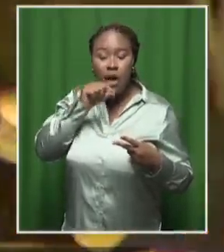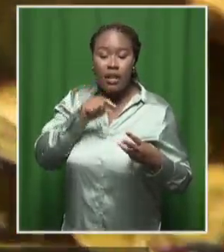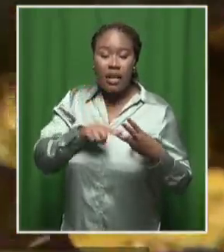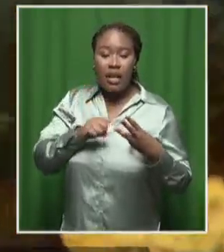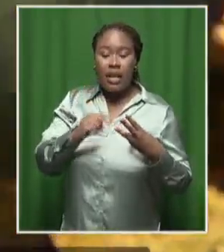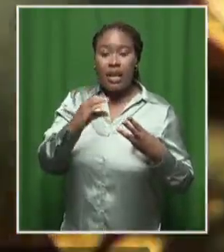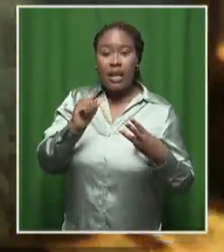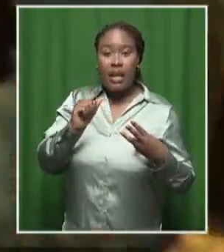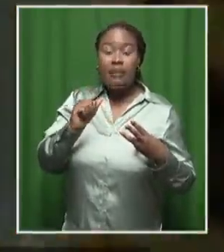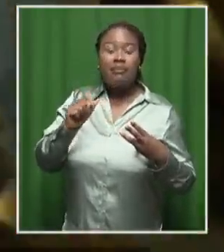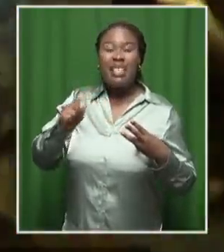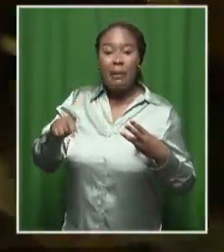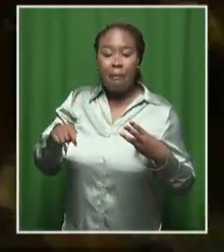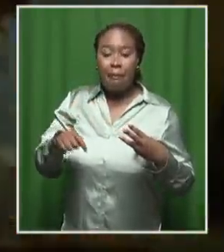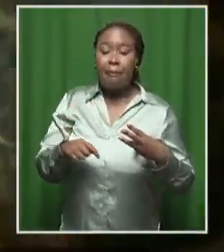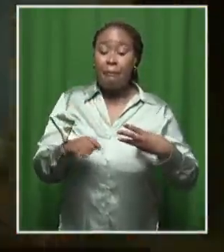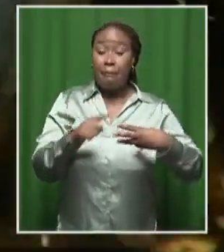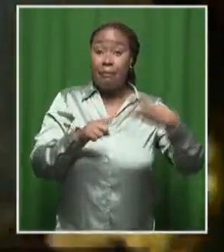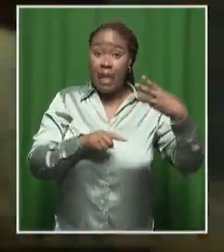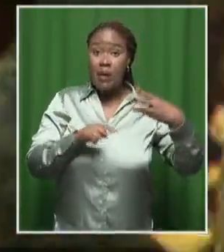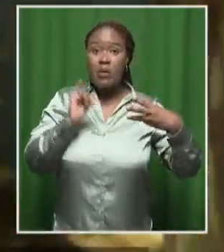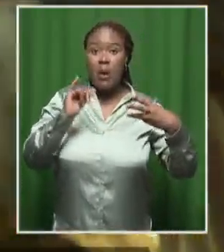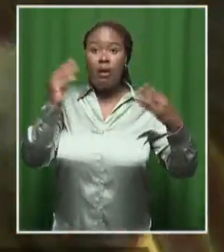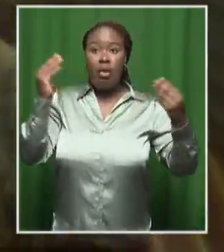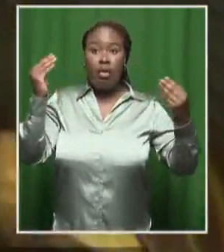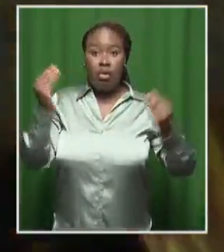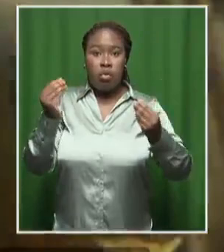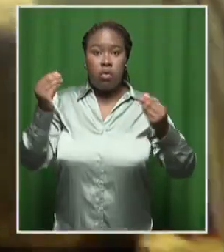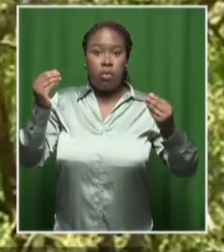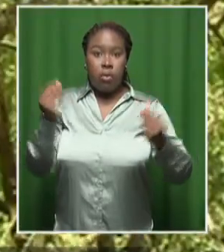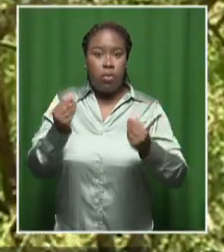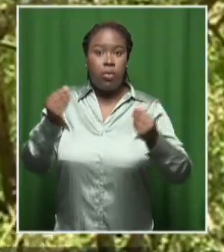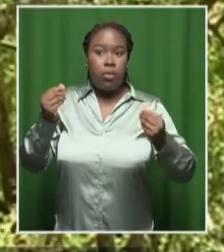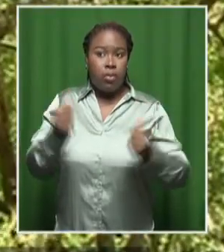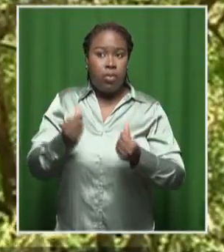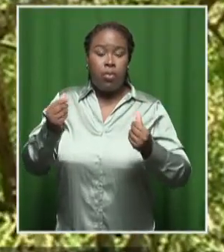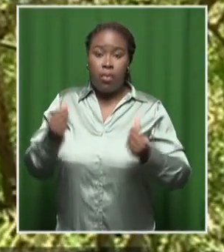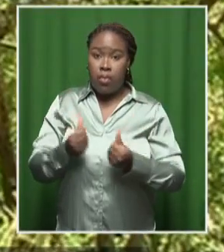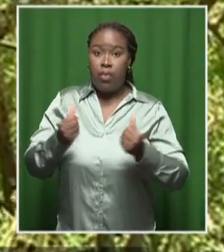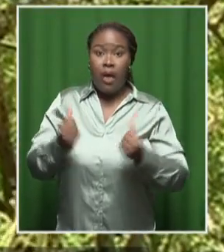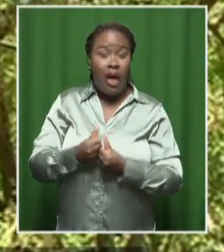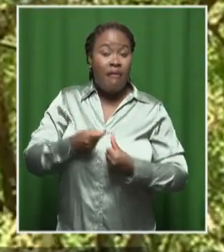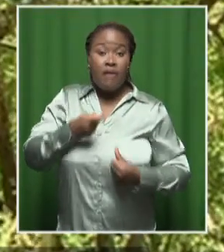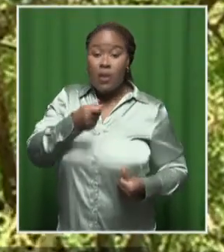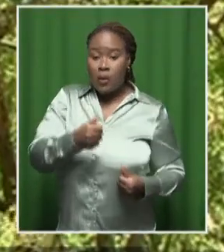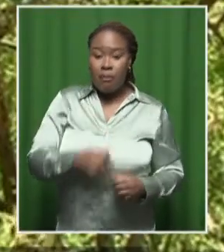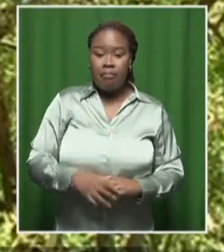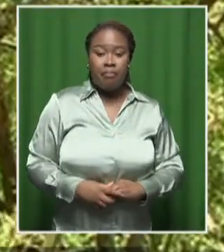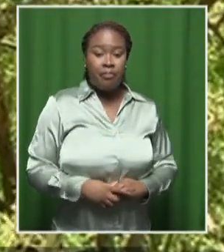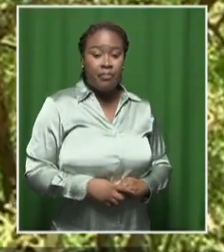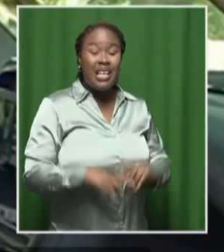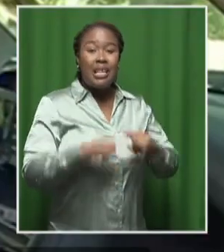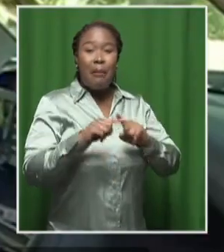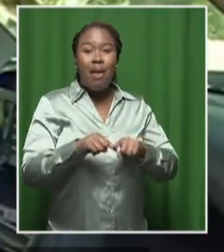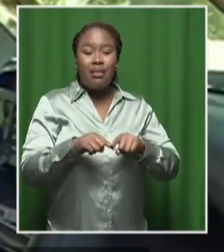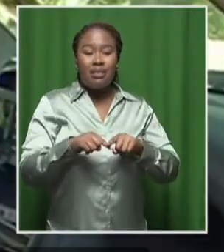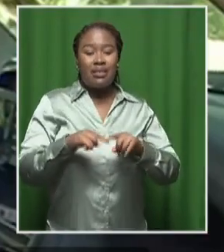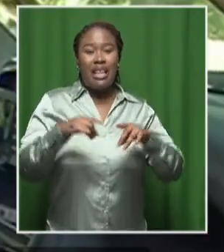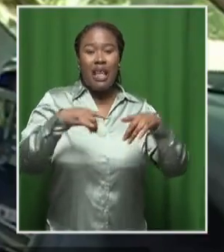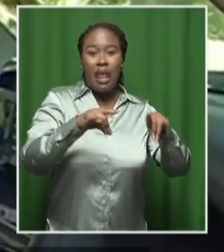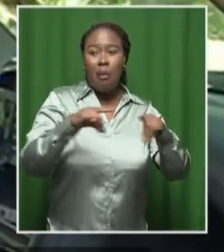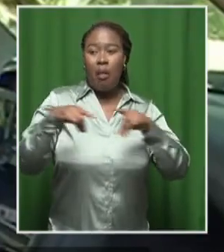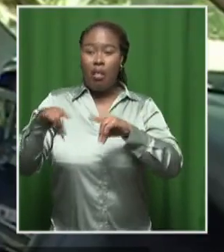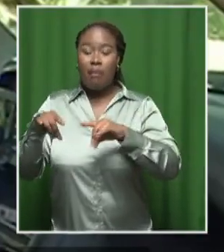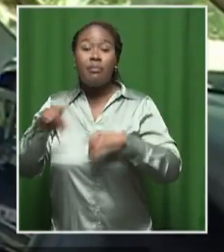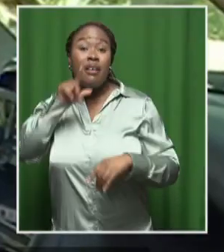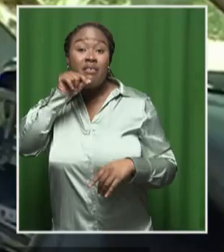of these species ranges from endangered to critically endangered. So it depends from species to species. Each vulture